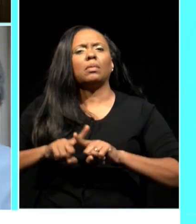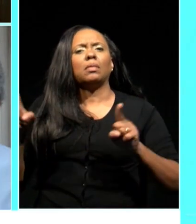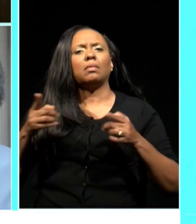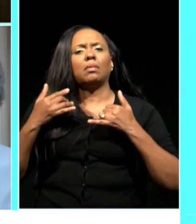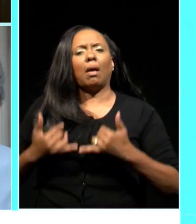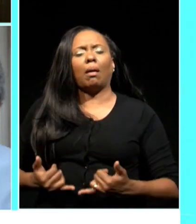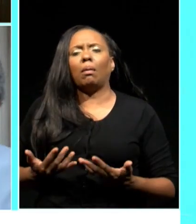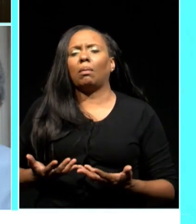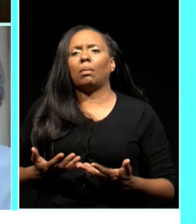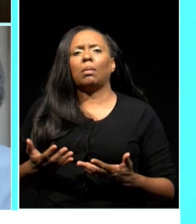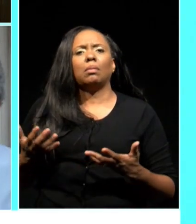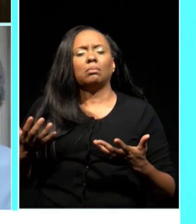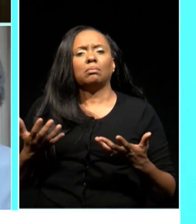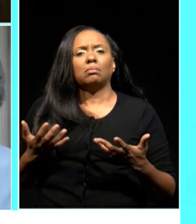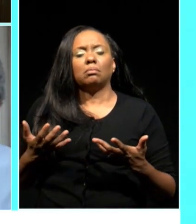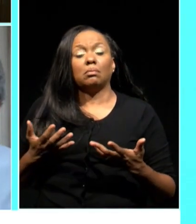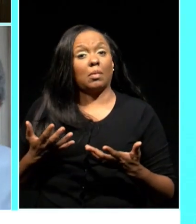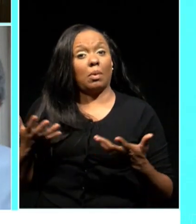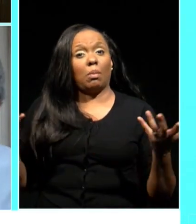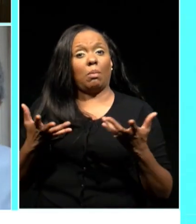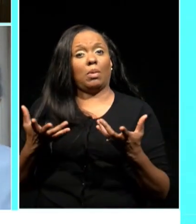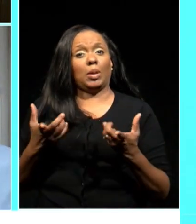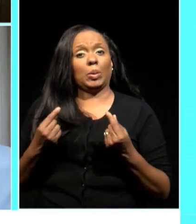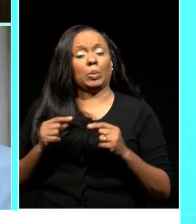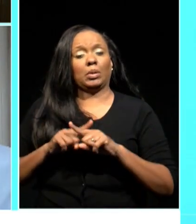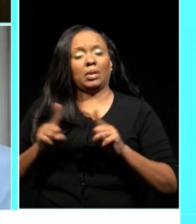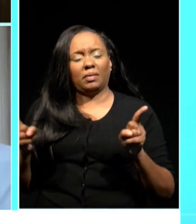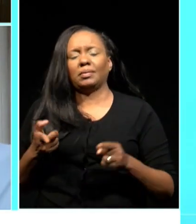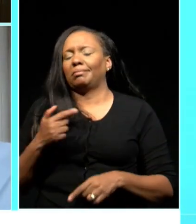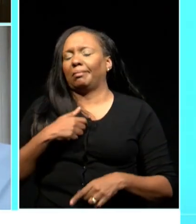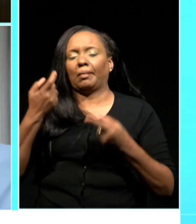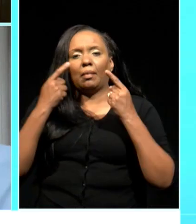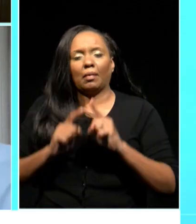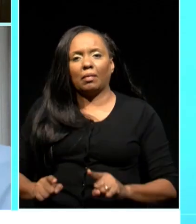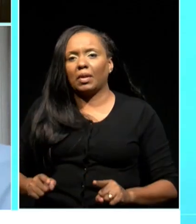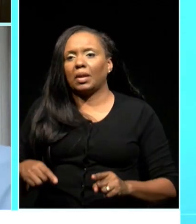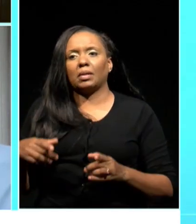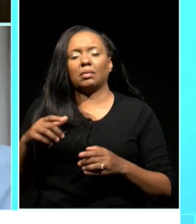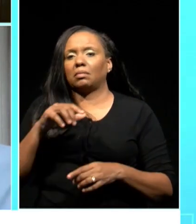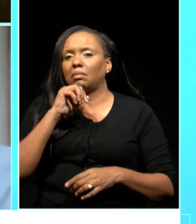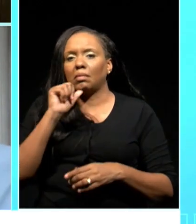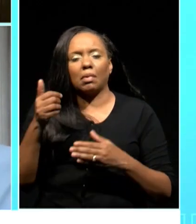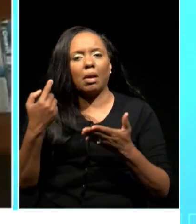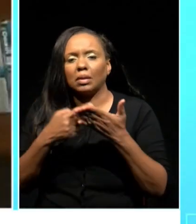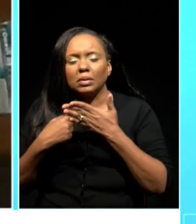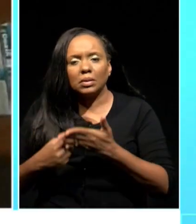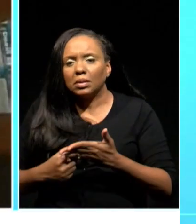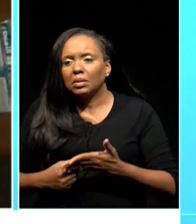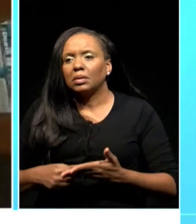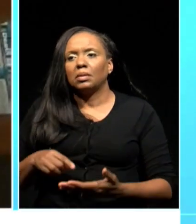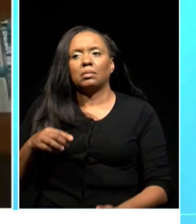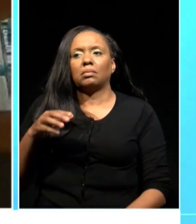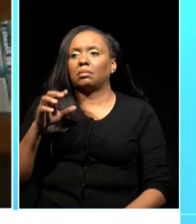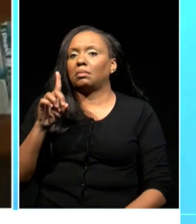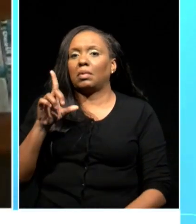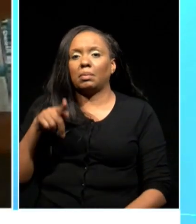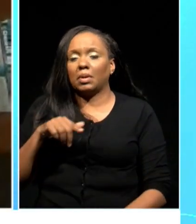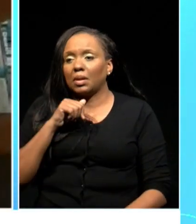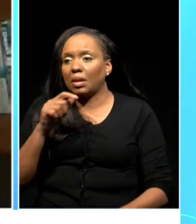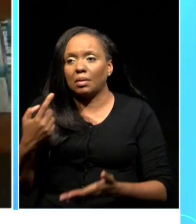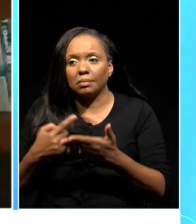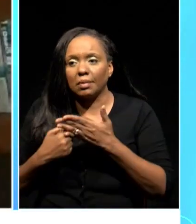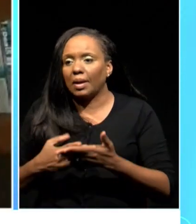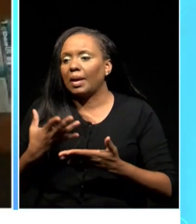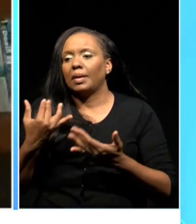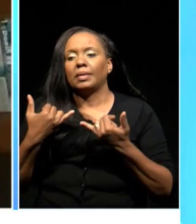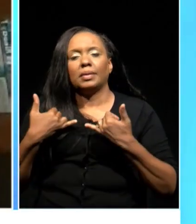you were going to do? What has changed between then and now? So I agree that those discussions have not been had, and they were not had, and they are still yet to